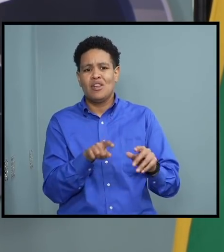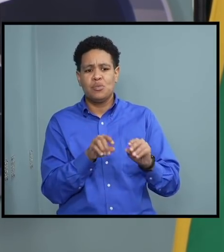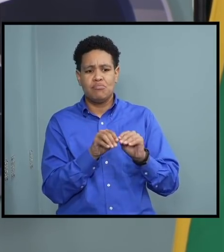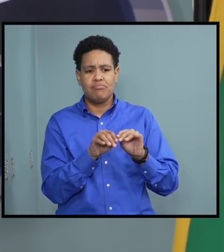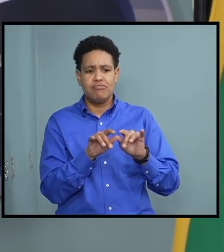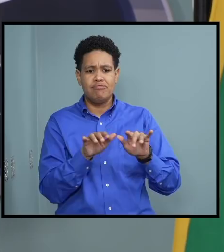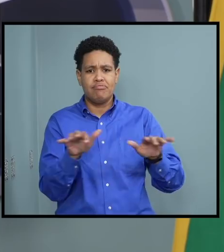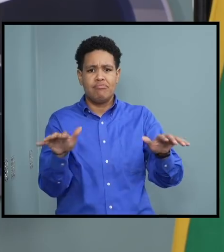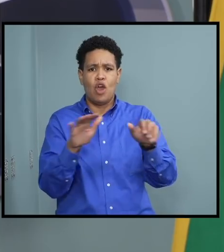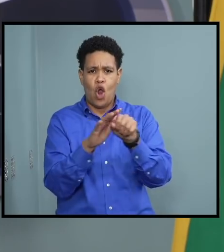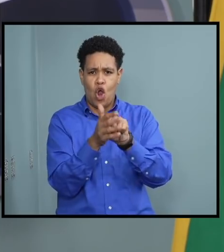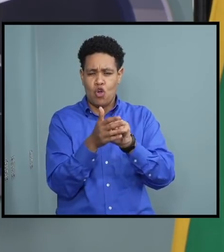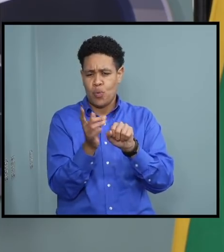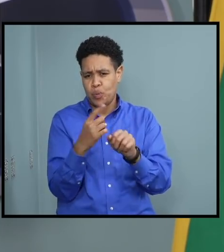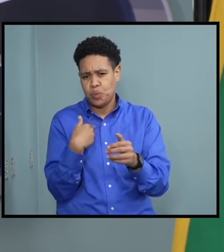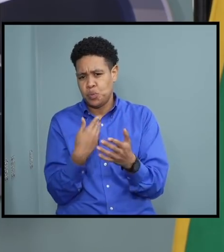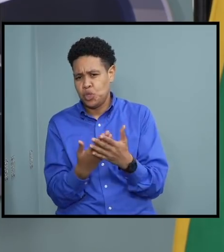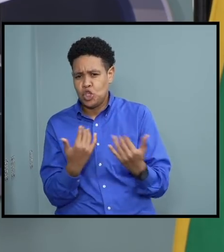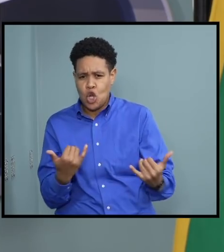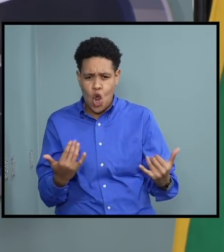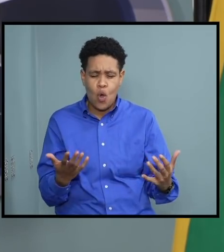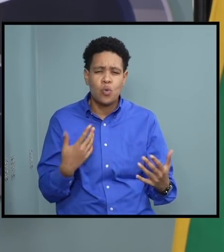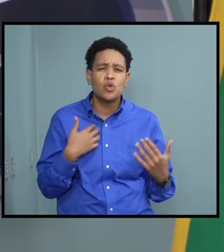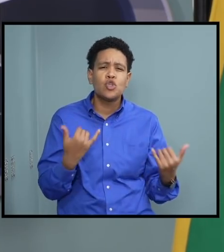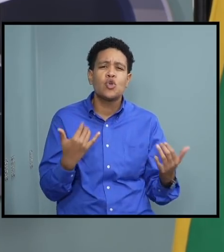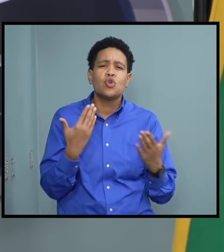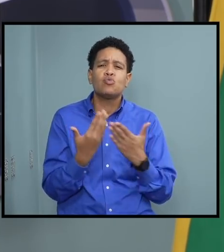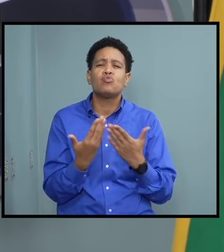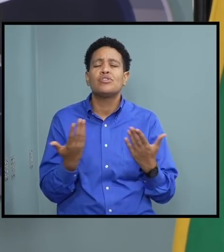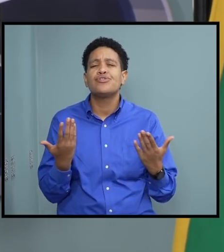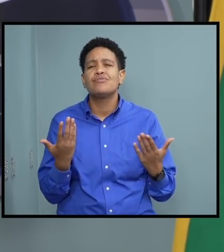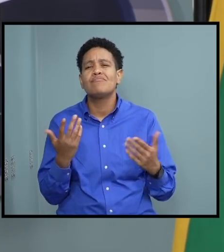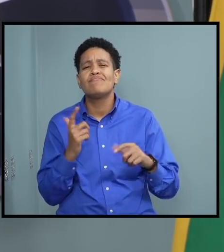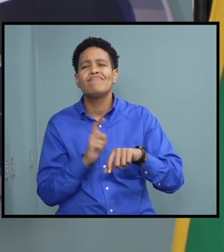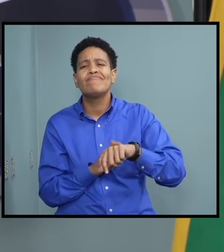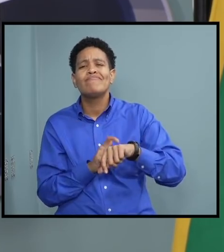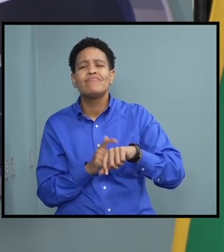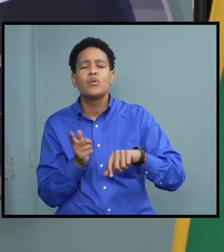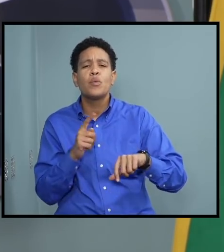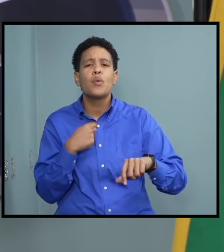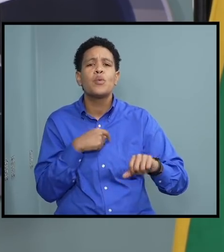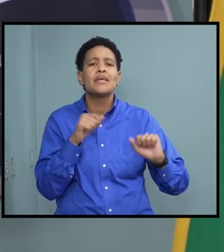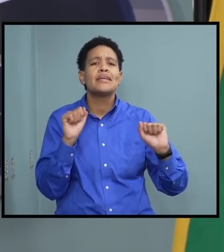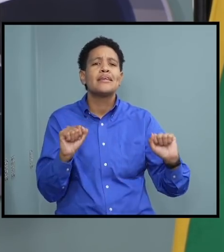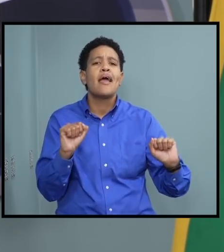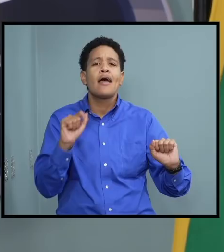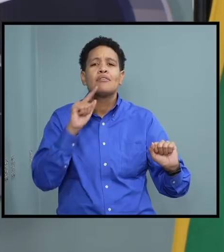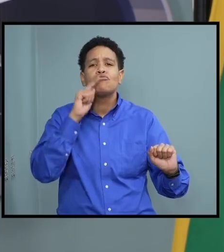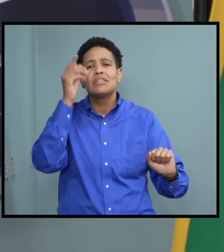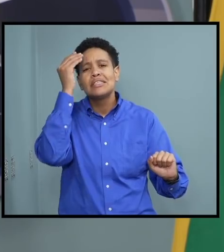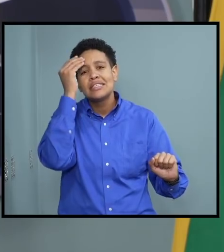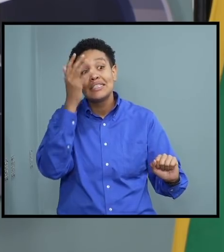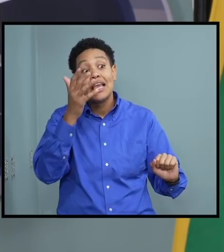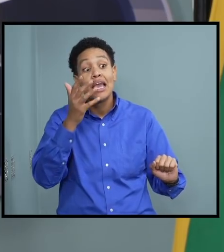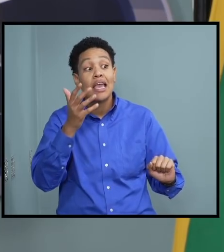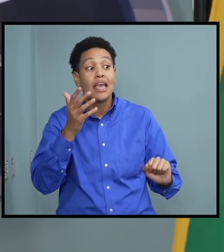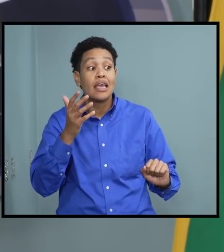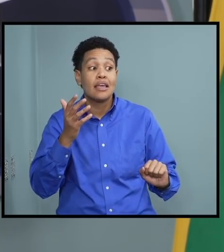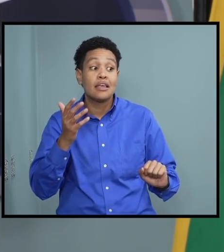pandemic, we are now at the point where we can say to